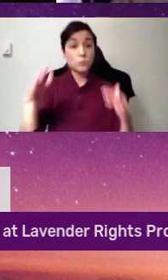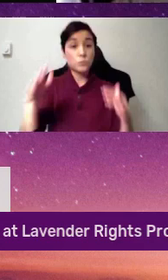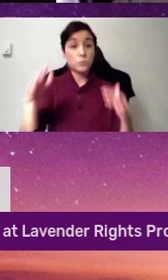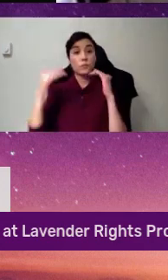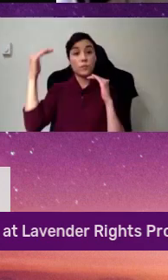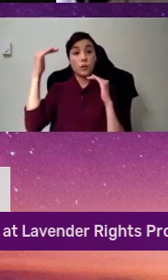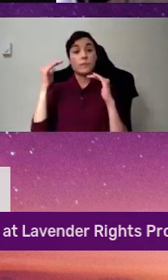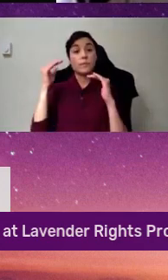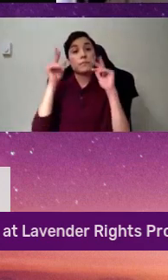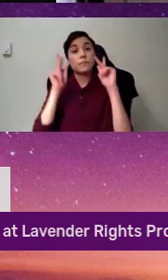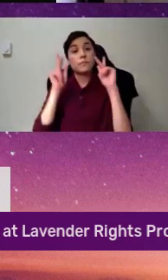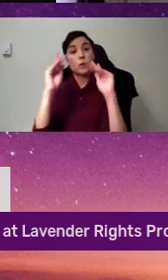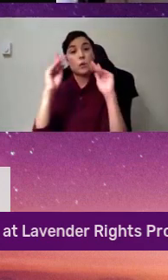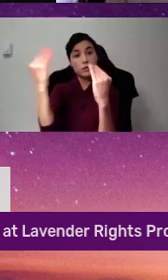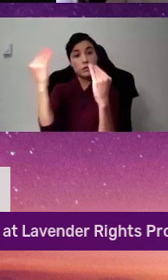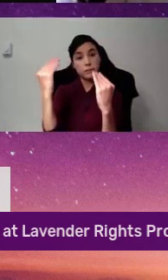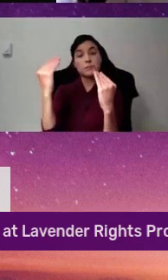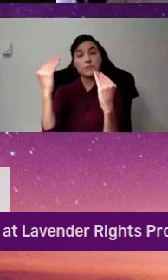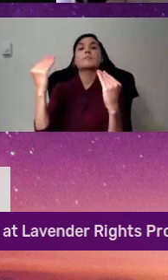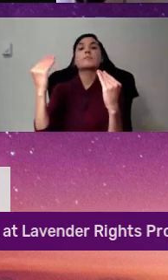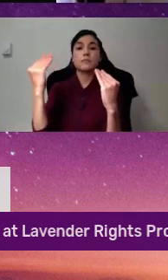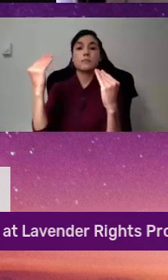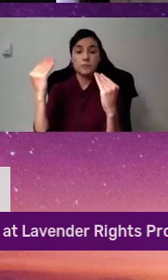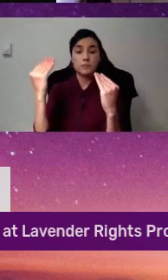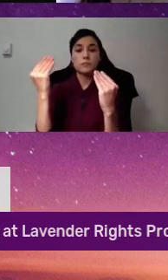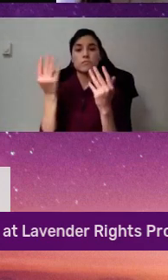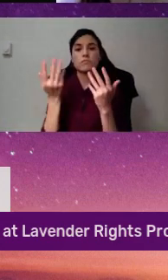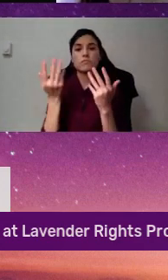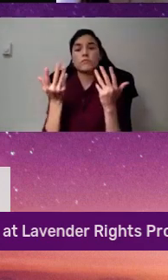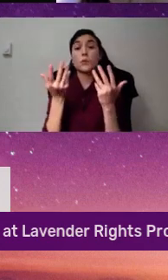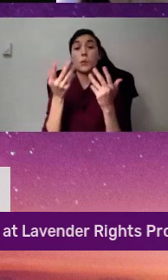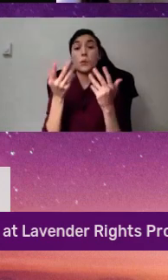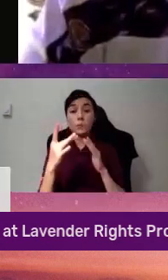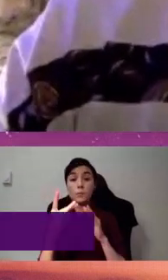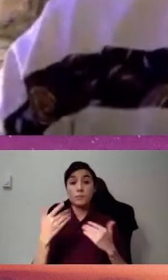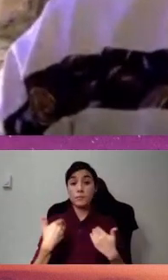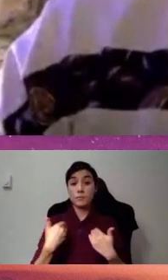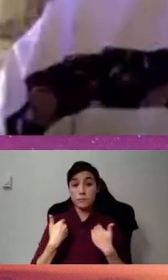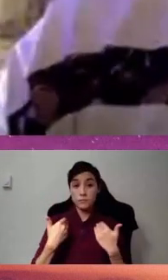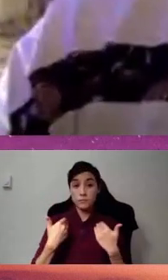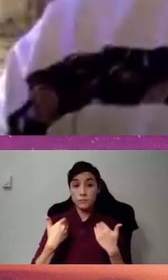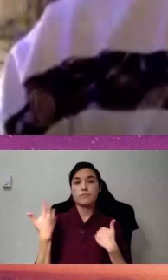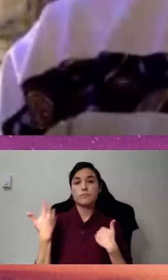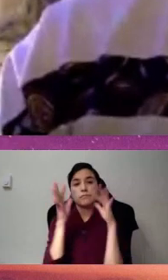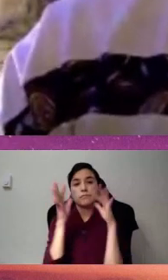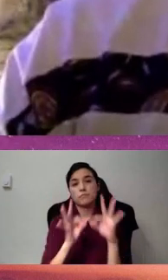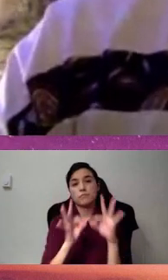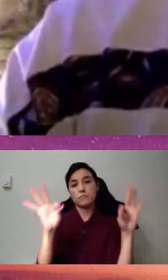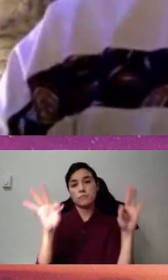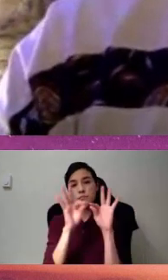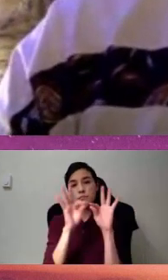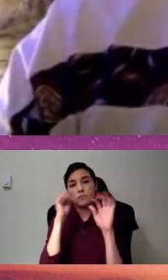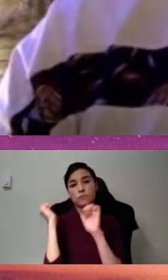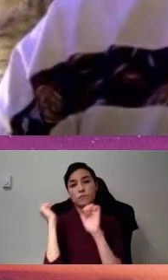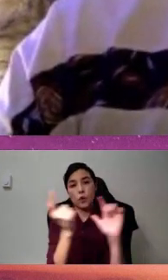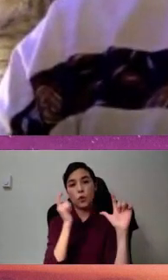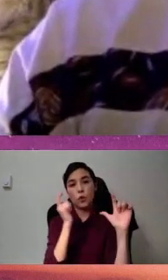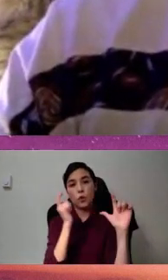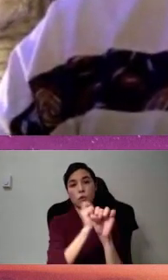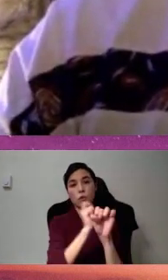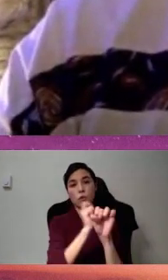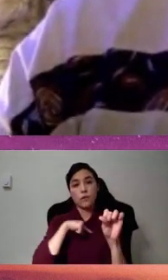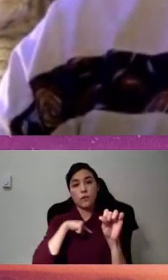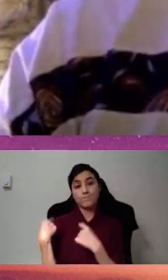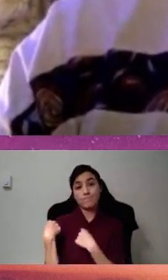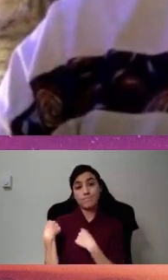teachers for me, that, the youth were central to all the work that we were doing and would ever do. And that